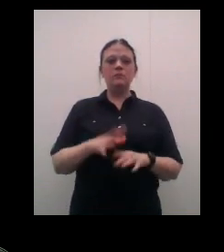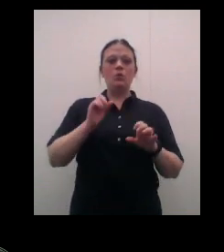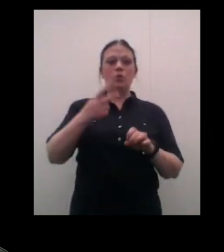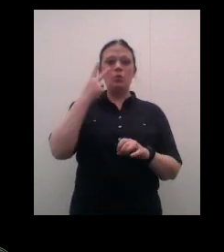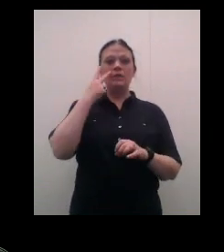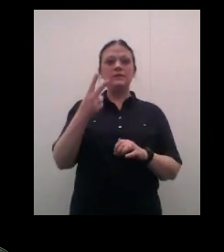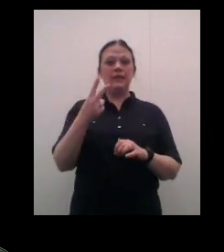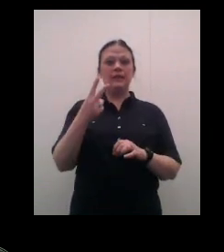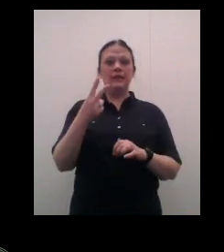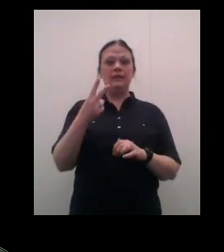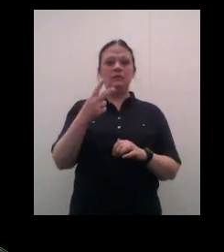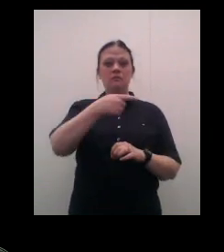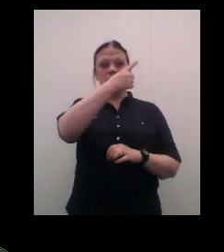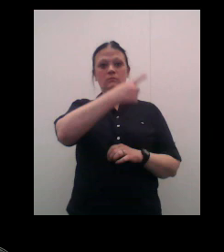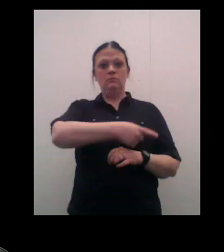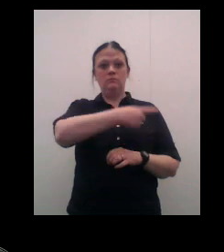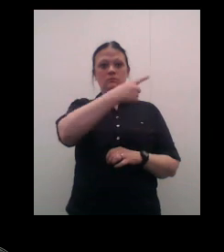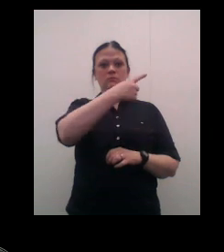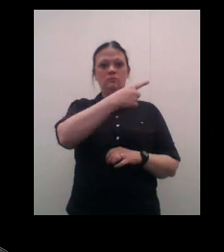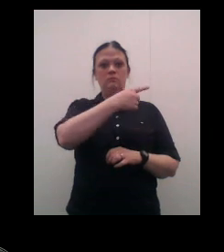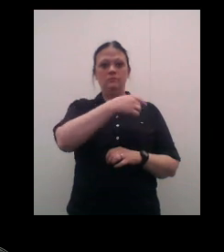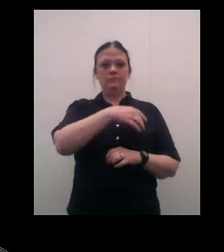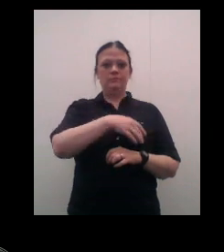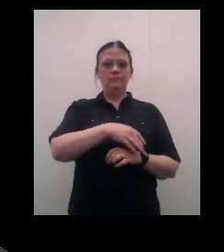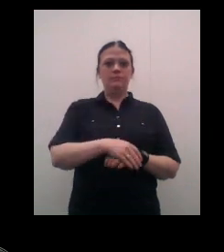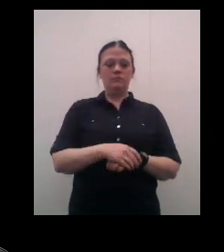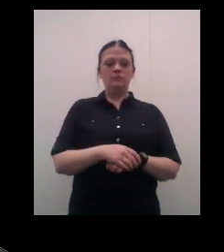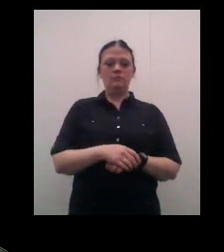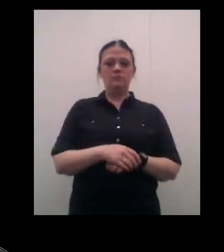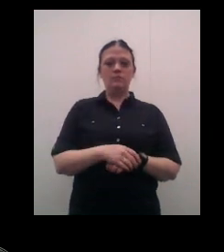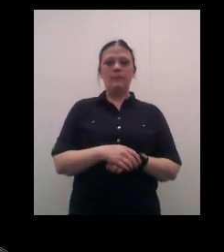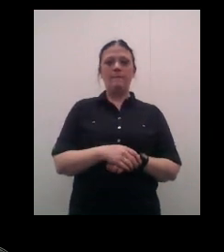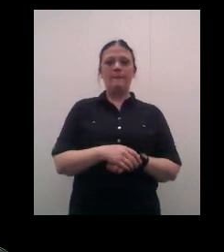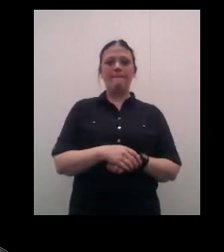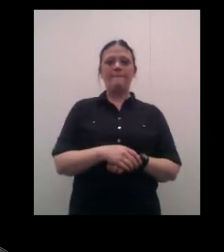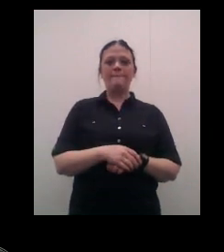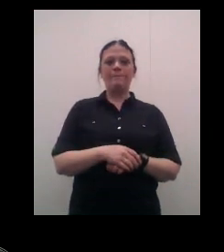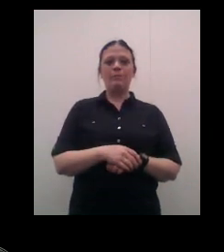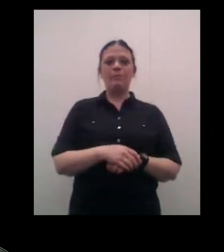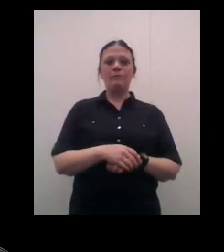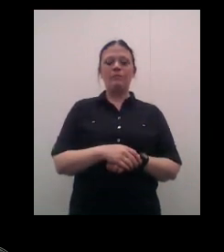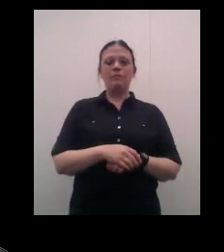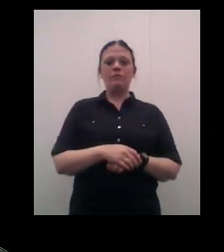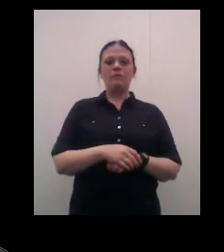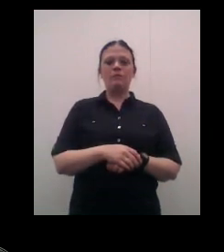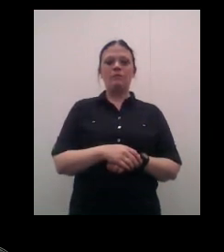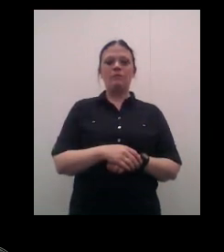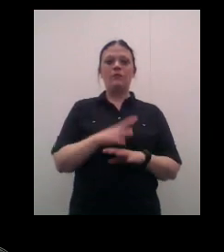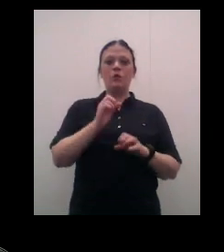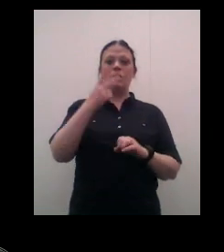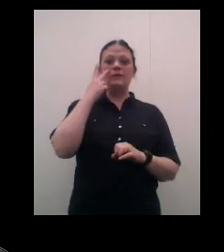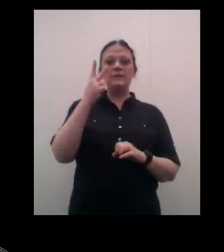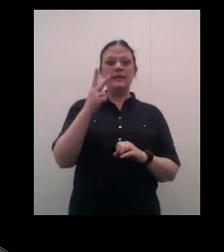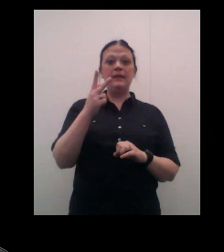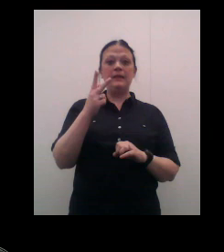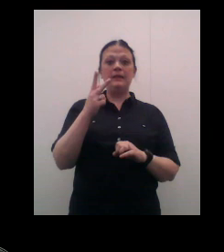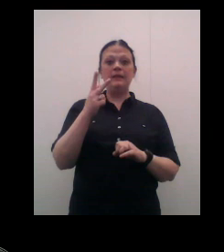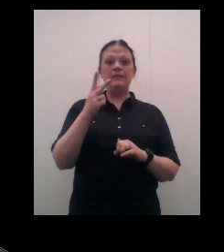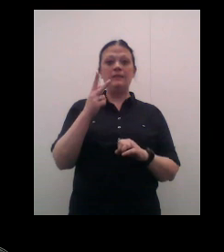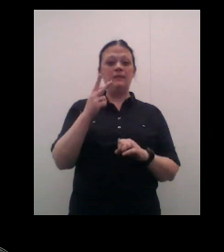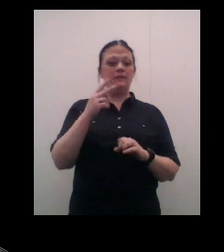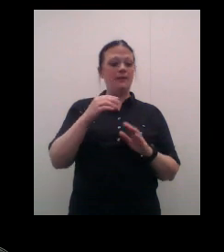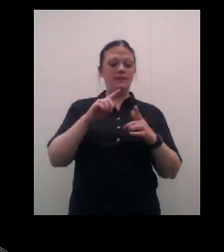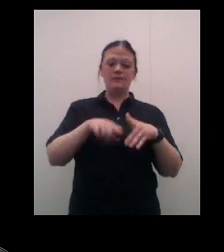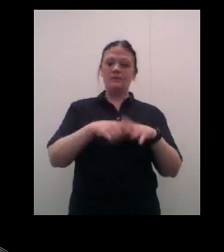chart, you will note that once we go to the chart, there it is, that you see that curve is now going